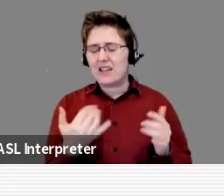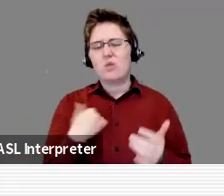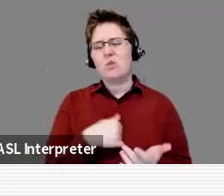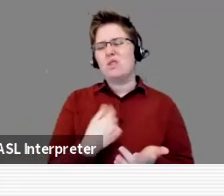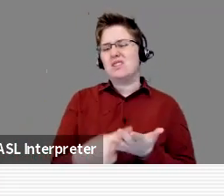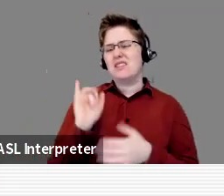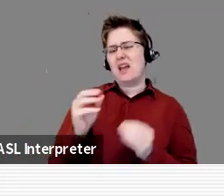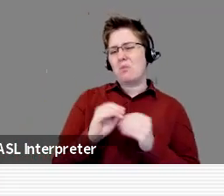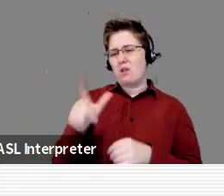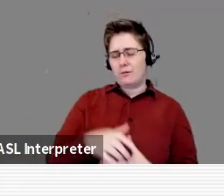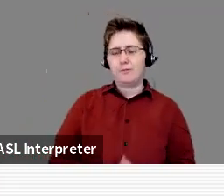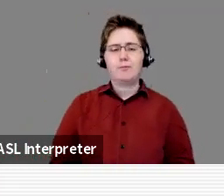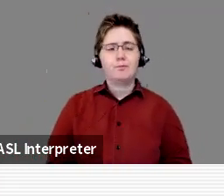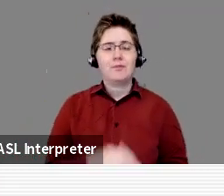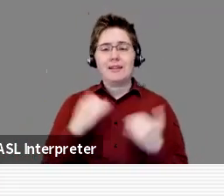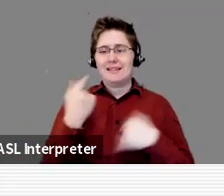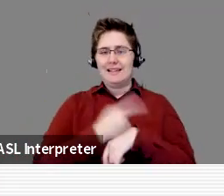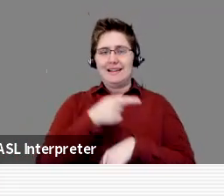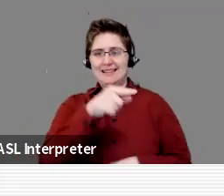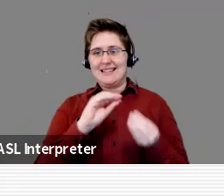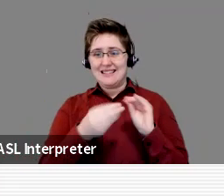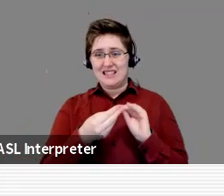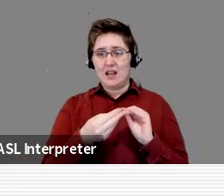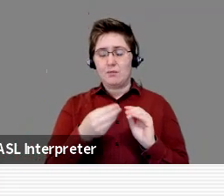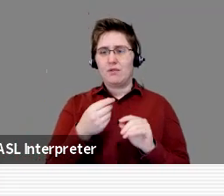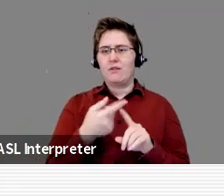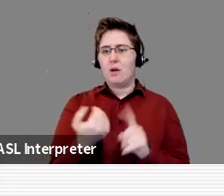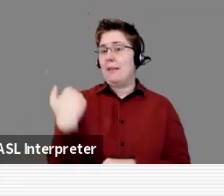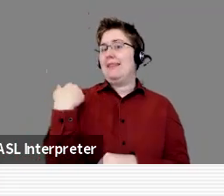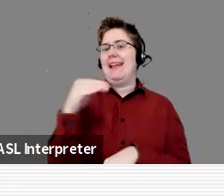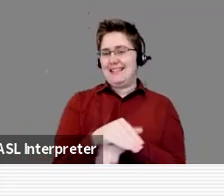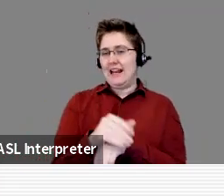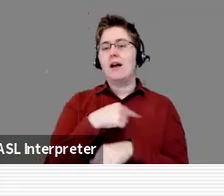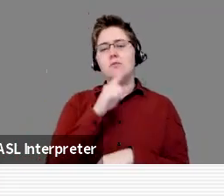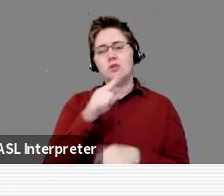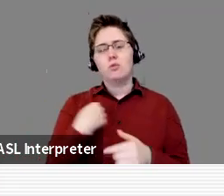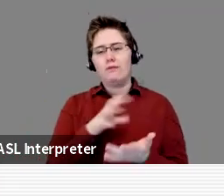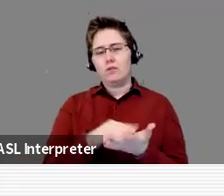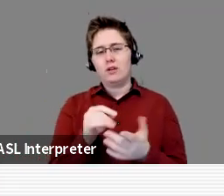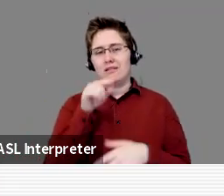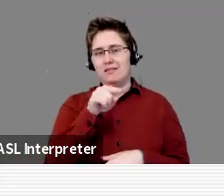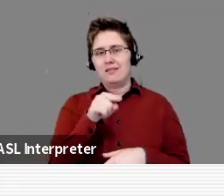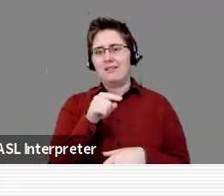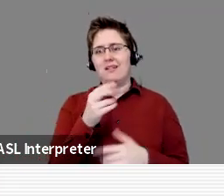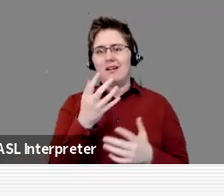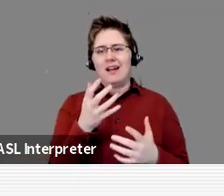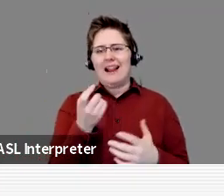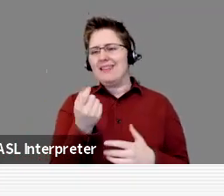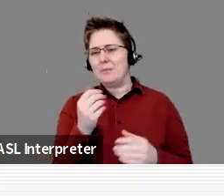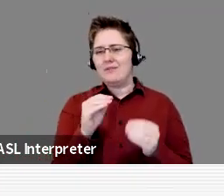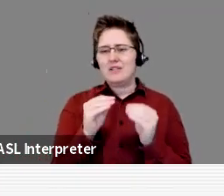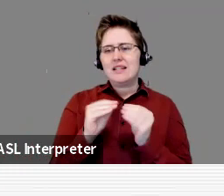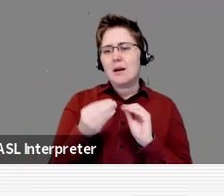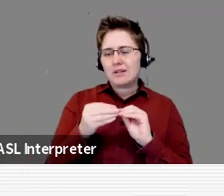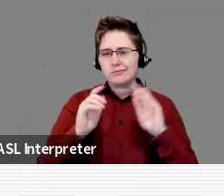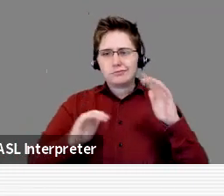that. So where we are today, these numbers were as of last night. I'm sure we've all learned at this point that there's kind of a bit of numbers floating